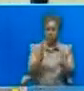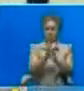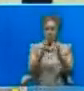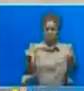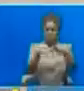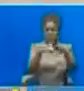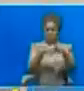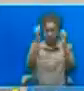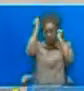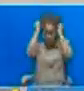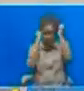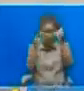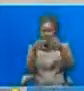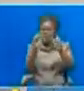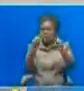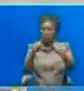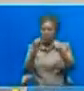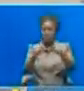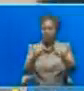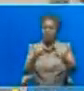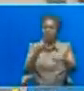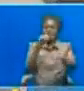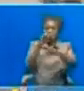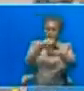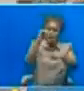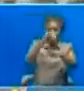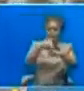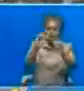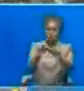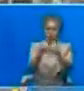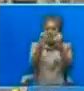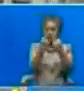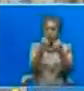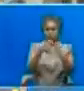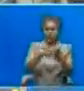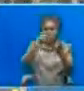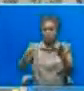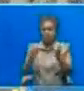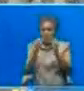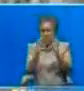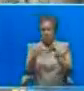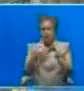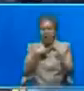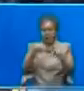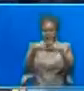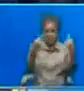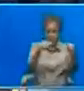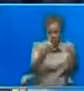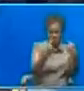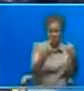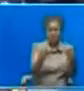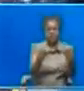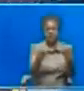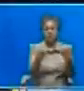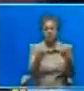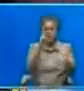disciplined forces will now be able to call for emergency rescue services for evacuation in case of unexpected injuries suffered in the line